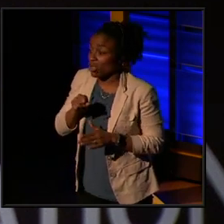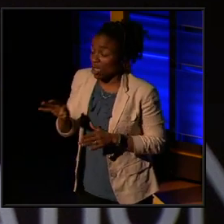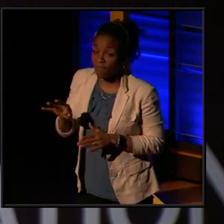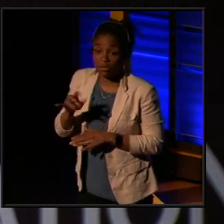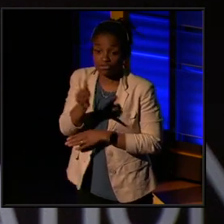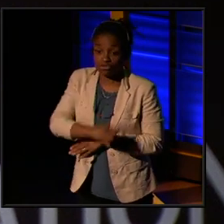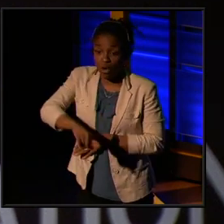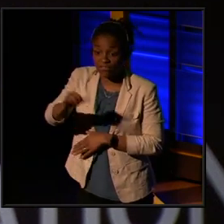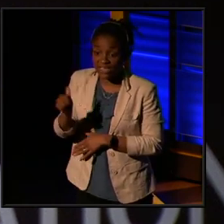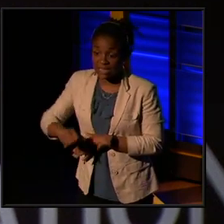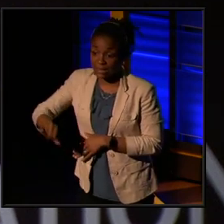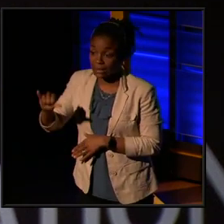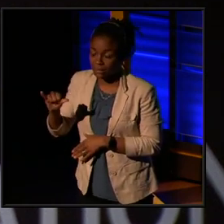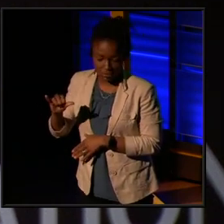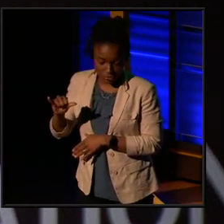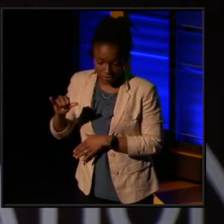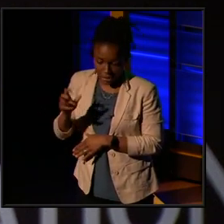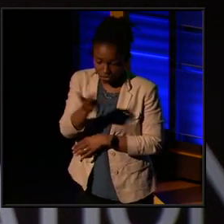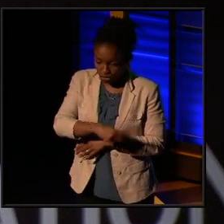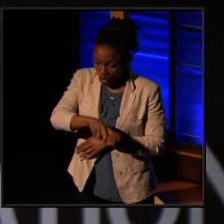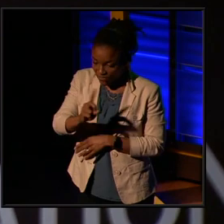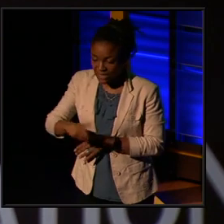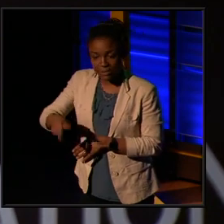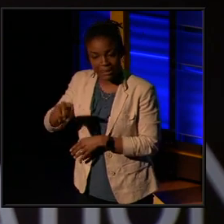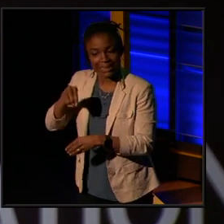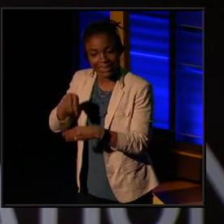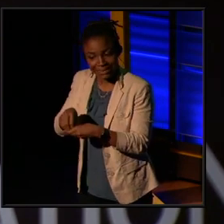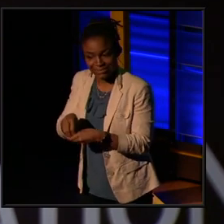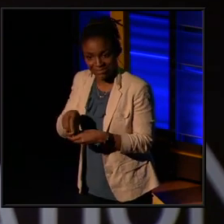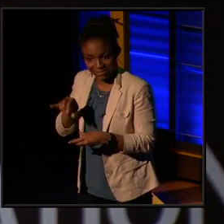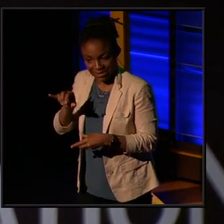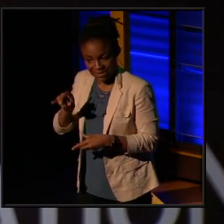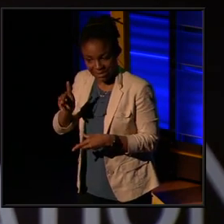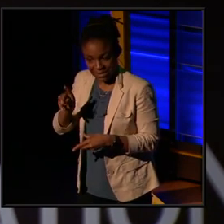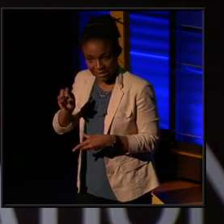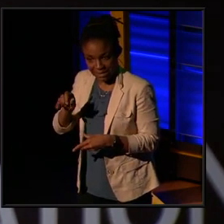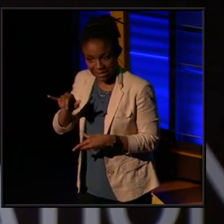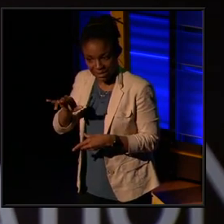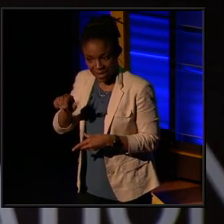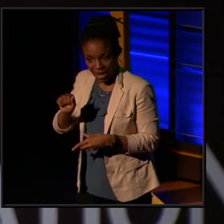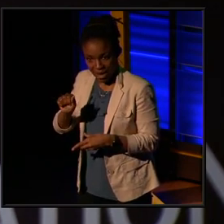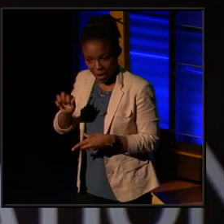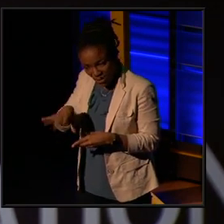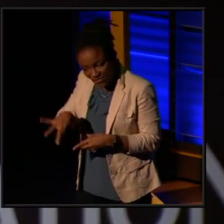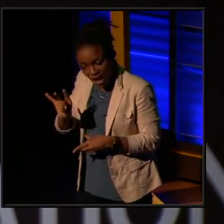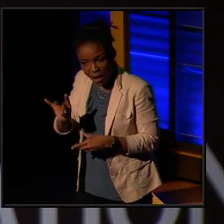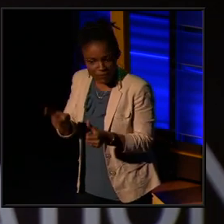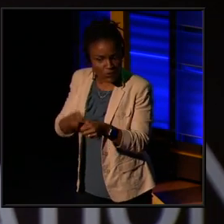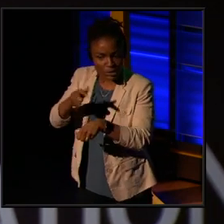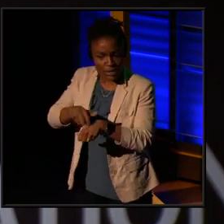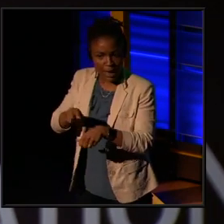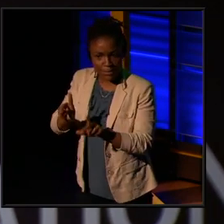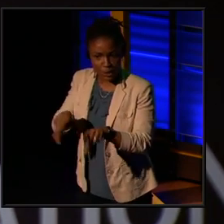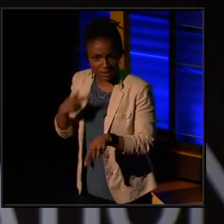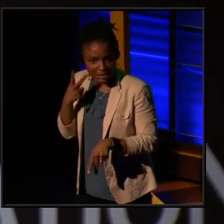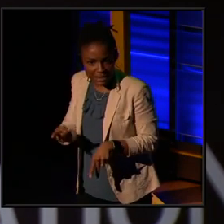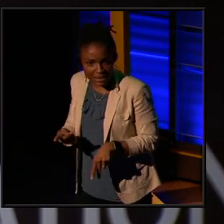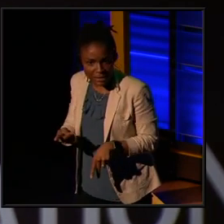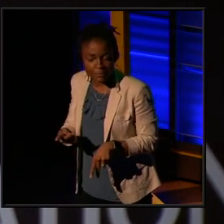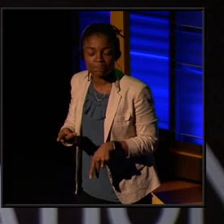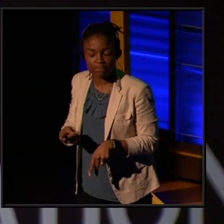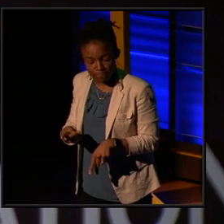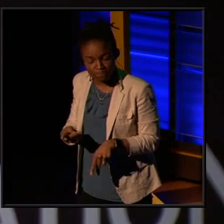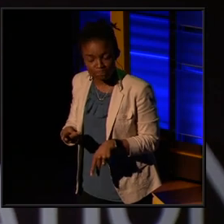from a fisherman off Lamu. That's amazing. So we're making incredible discoveries. Mm-hmm. And on top of that, now when we're going into